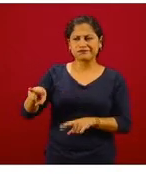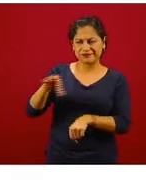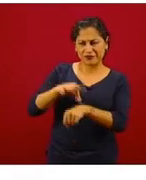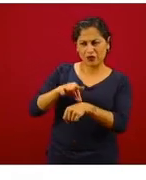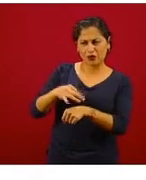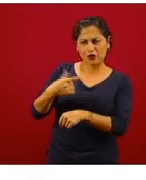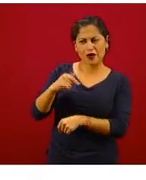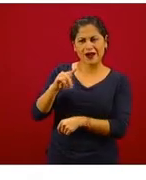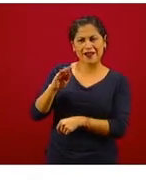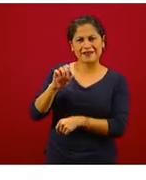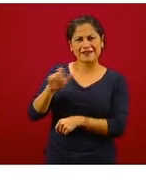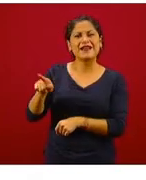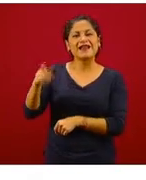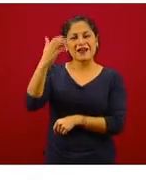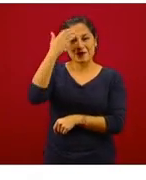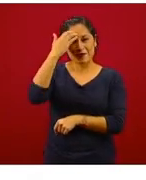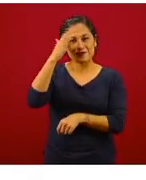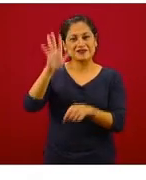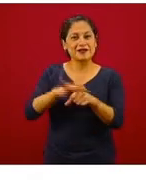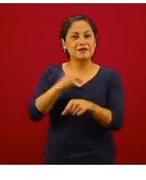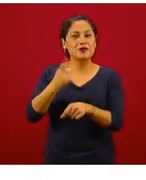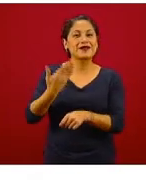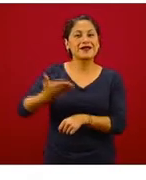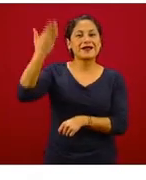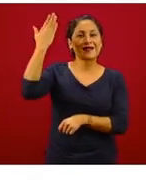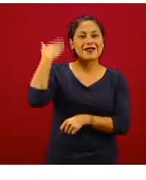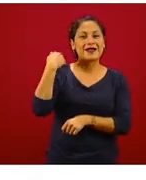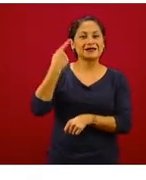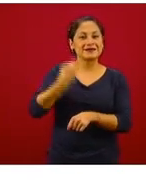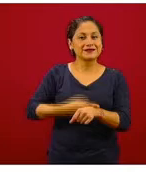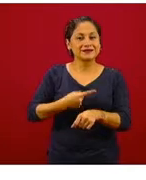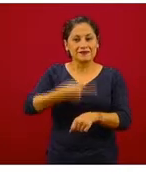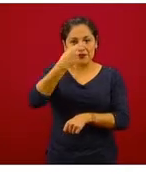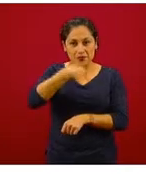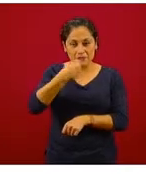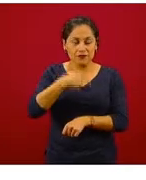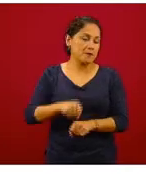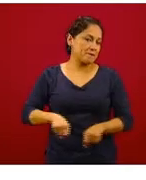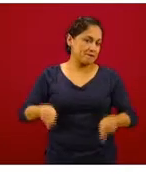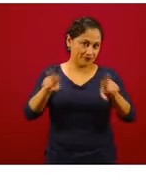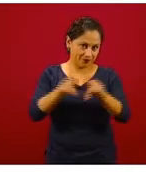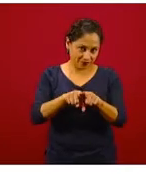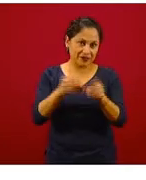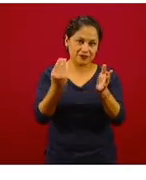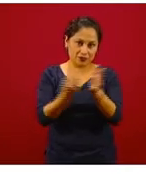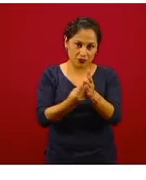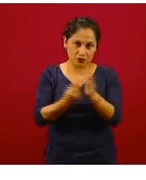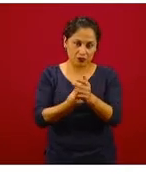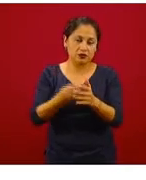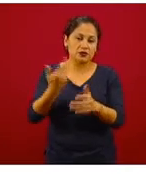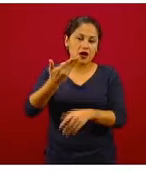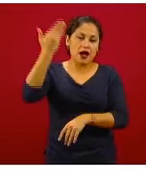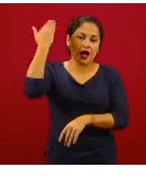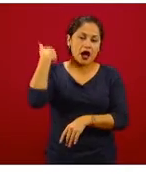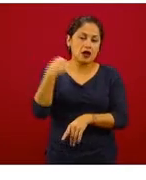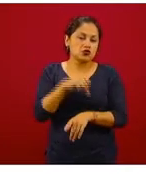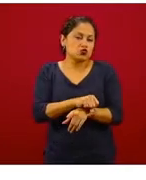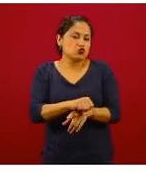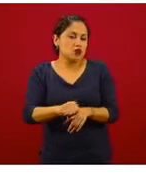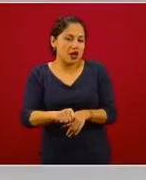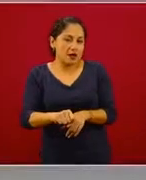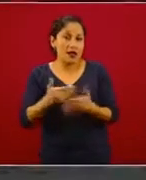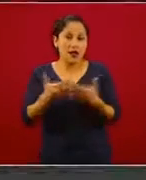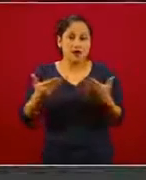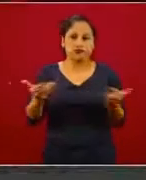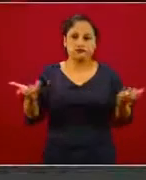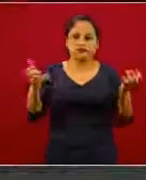success rate in terms of those who finish the program. It's a very friendly platform. Dr. Gatil knows about it as well